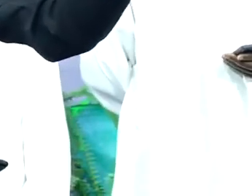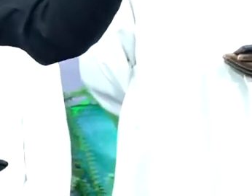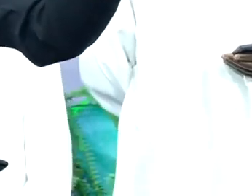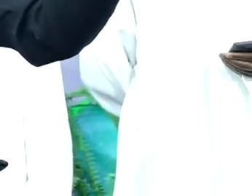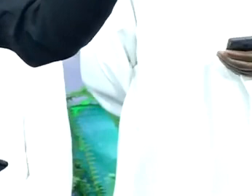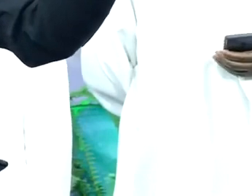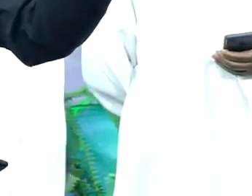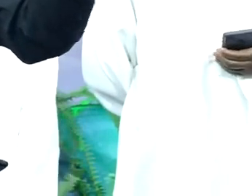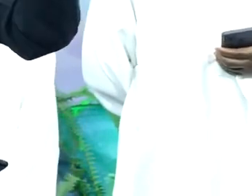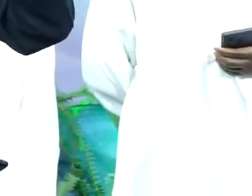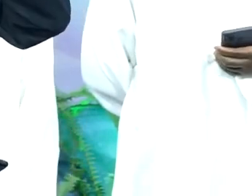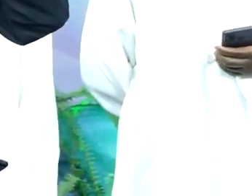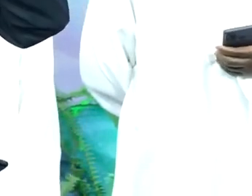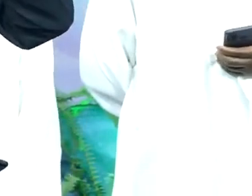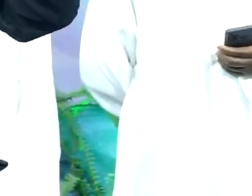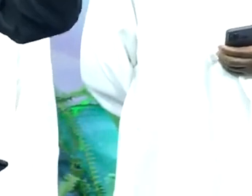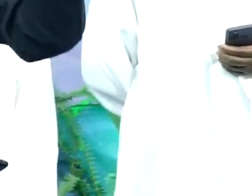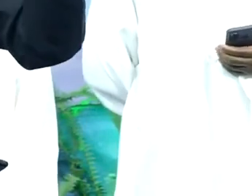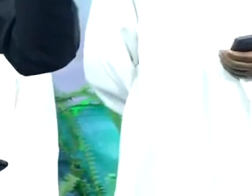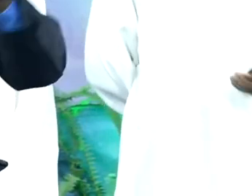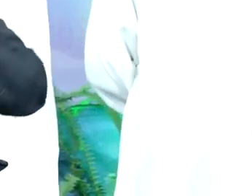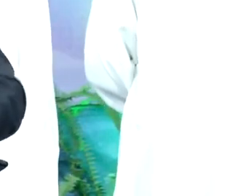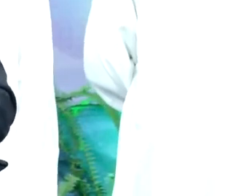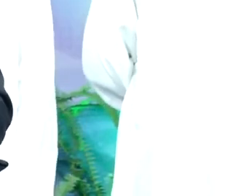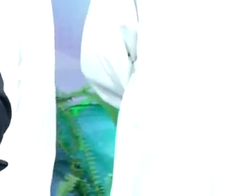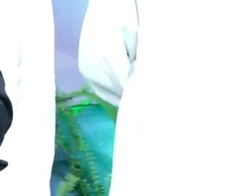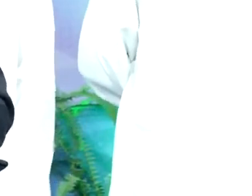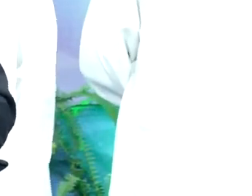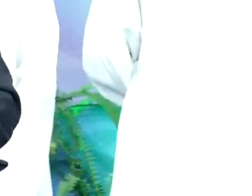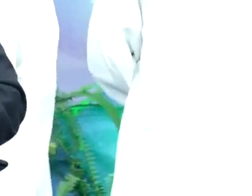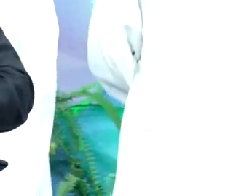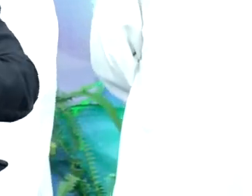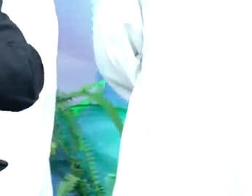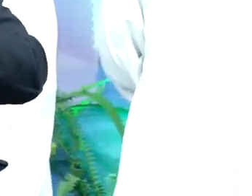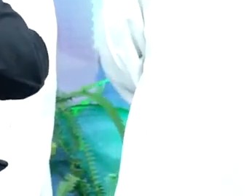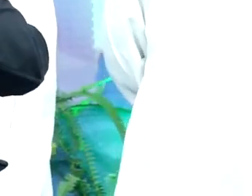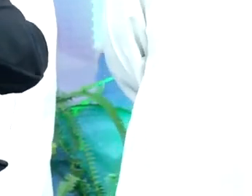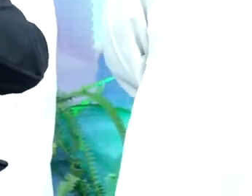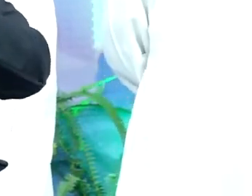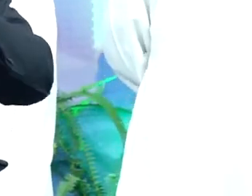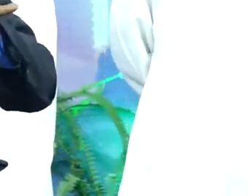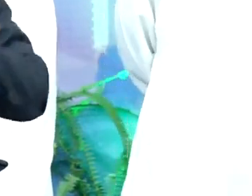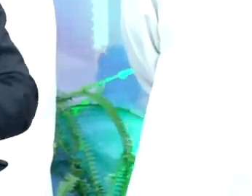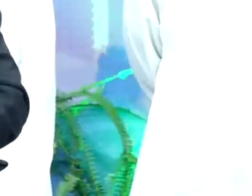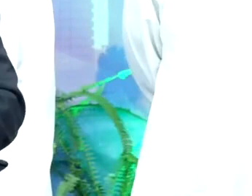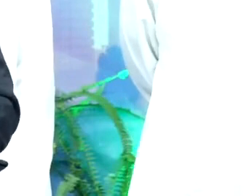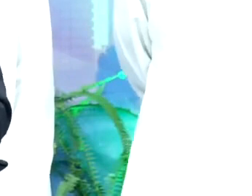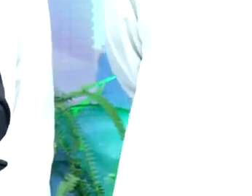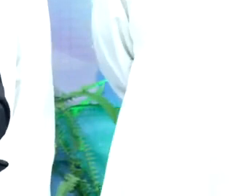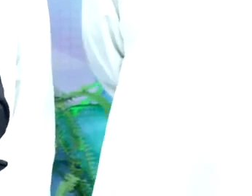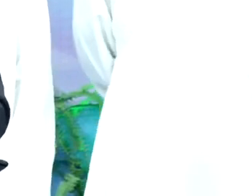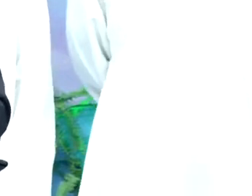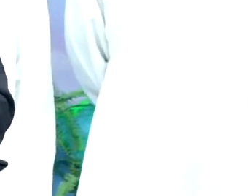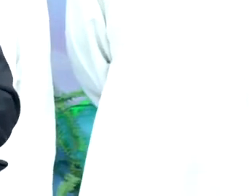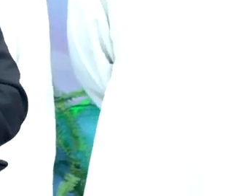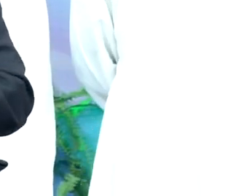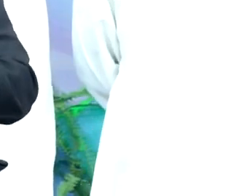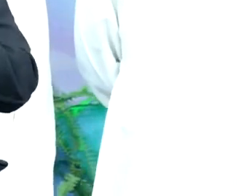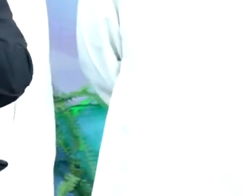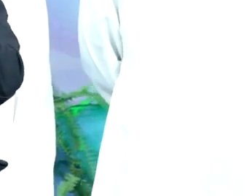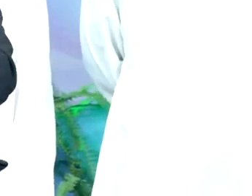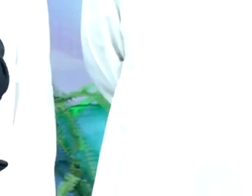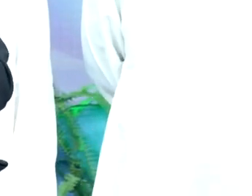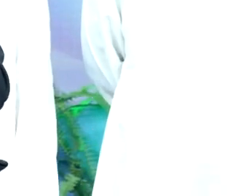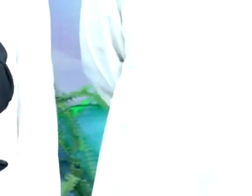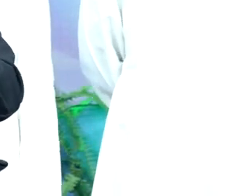are backslidden, or you have never even been baptized, or you have not even been keeping the Sabbath of the Lord,